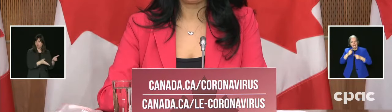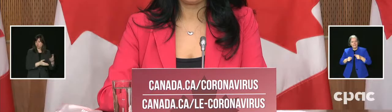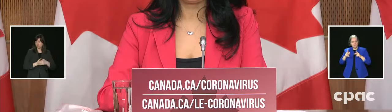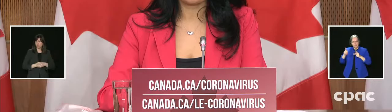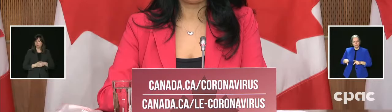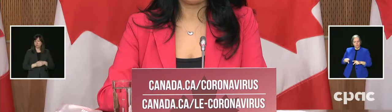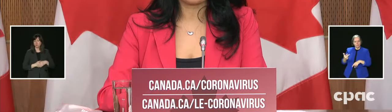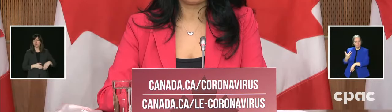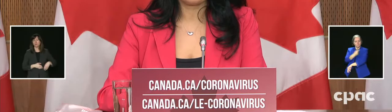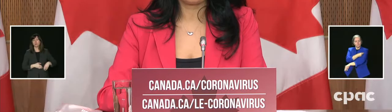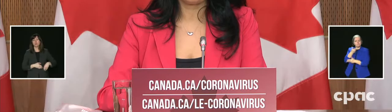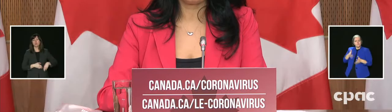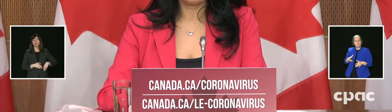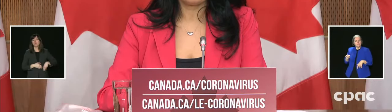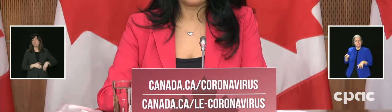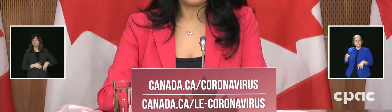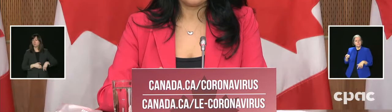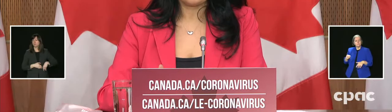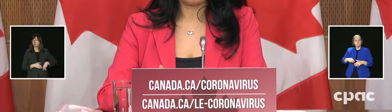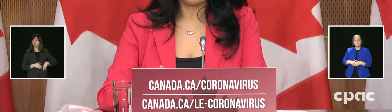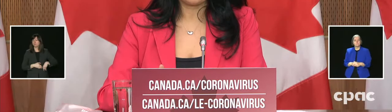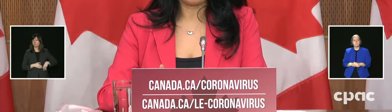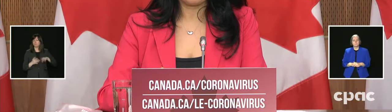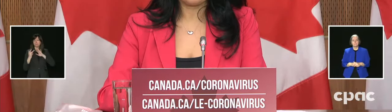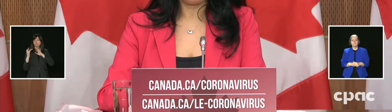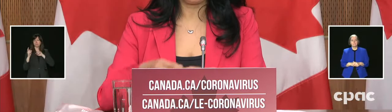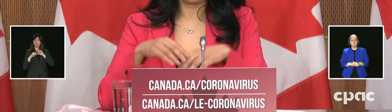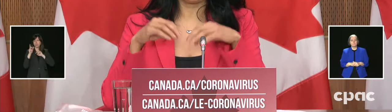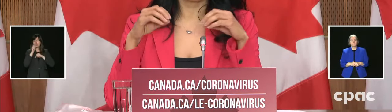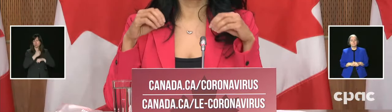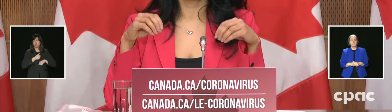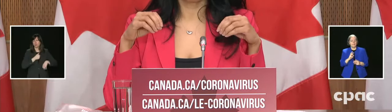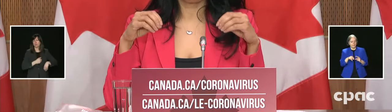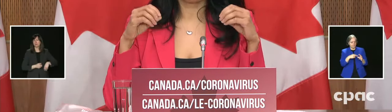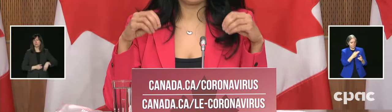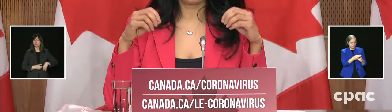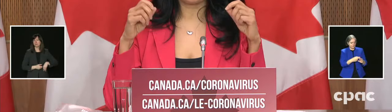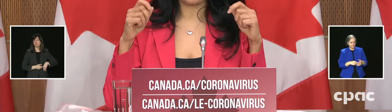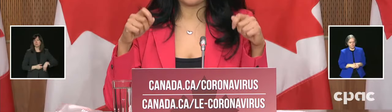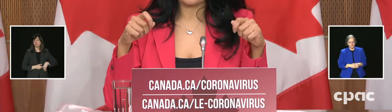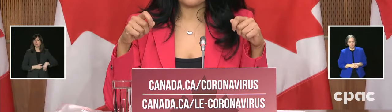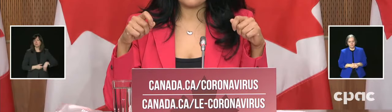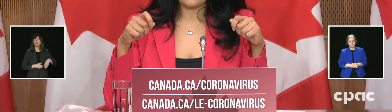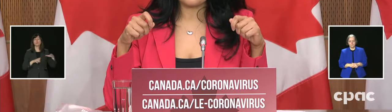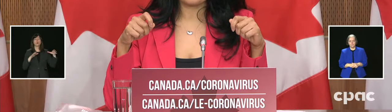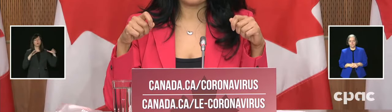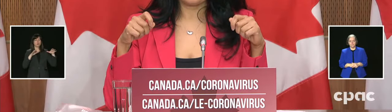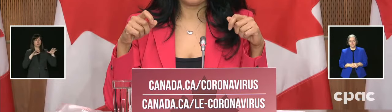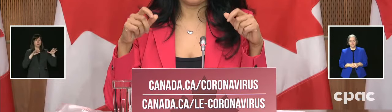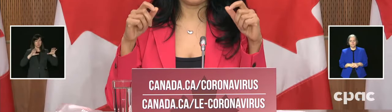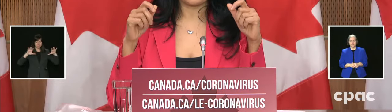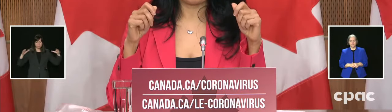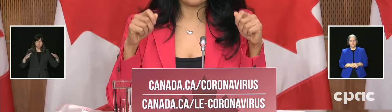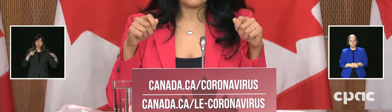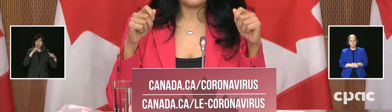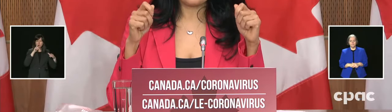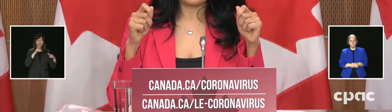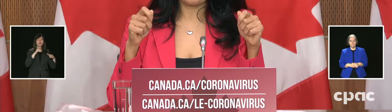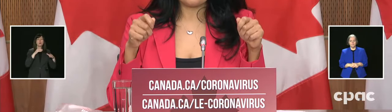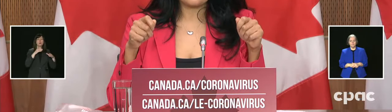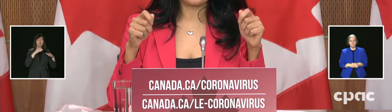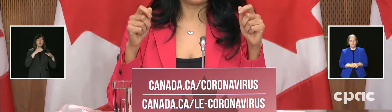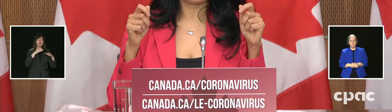28 after vaccination. If we look at all the numbers of people that were hospitalized after